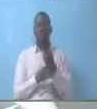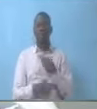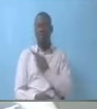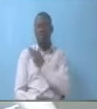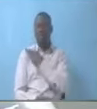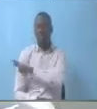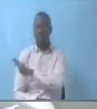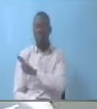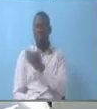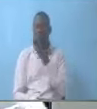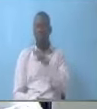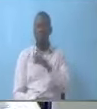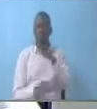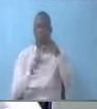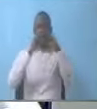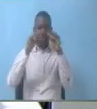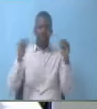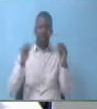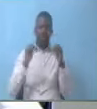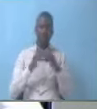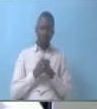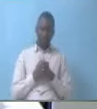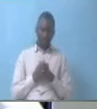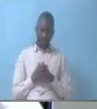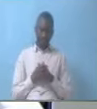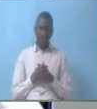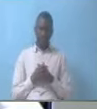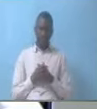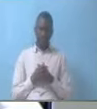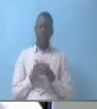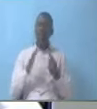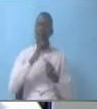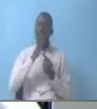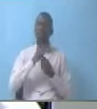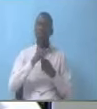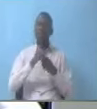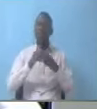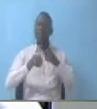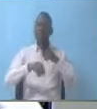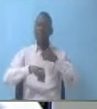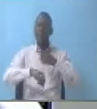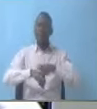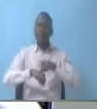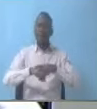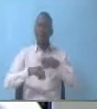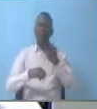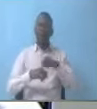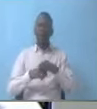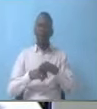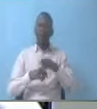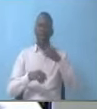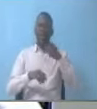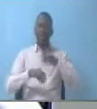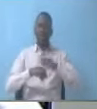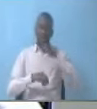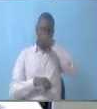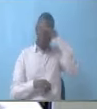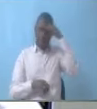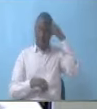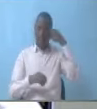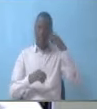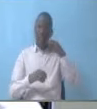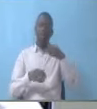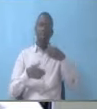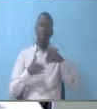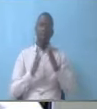nak liggéey bi ci office bi. A significant part of the turbulence of his tenure. Li nga xamné ni mo gëna feñ nak gëna am solo nak ci li gëna